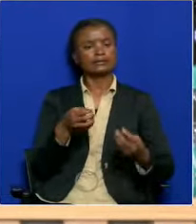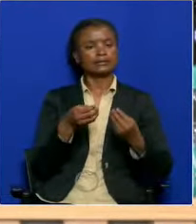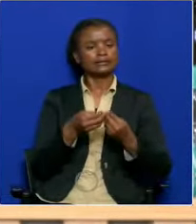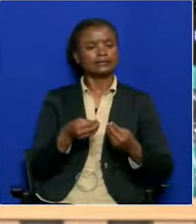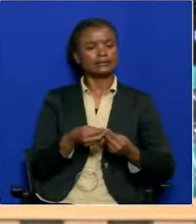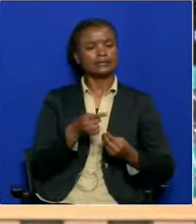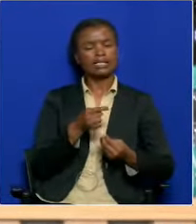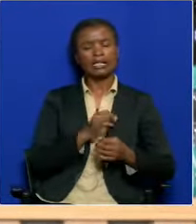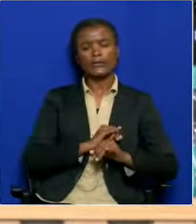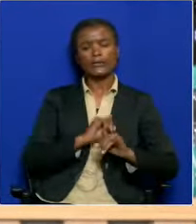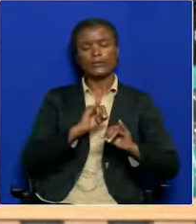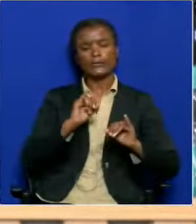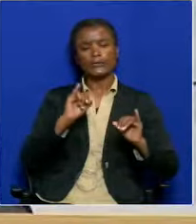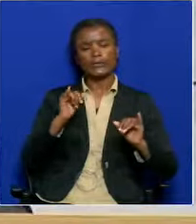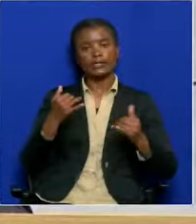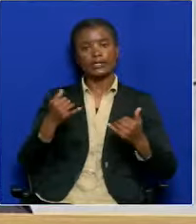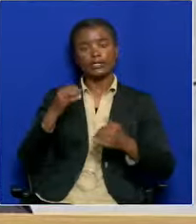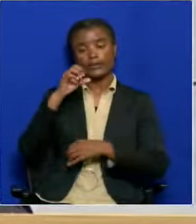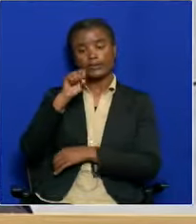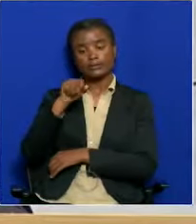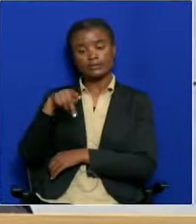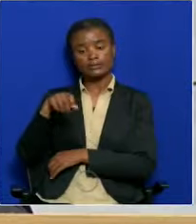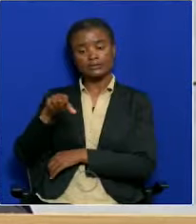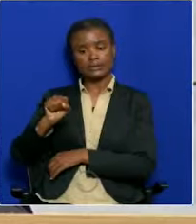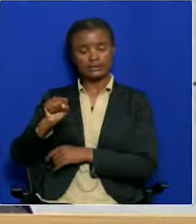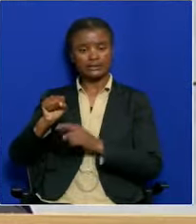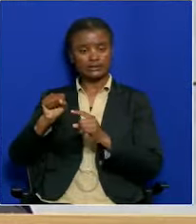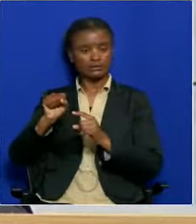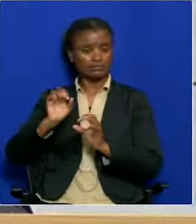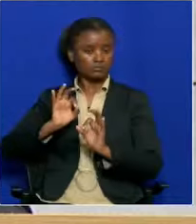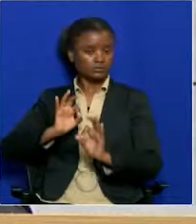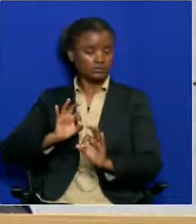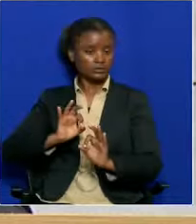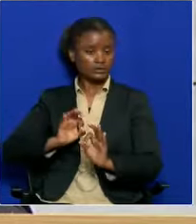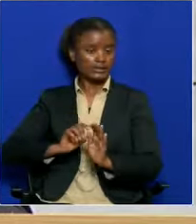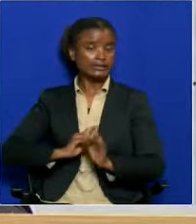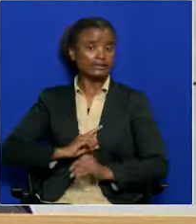of SAPS into disrepute. Can you see that? Yes.